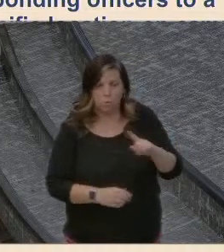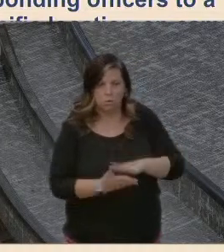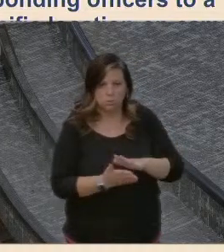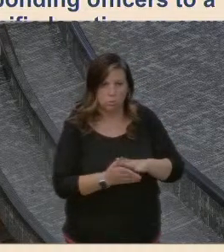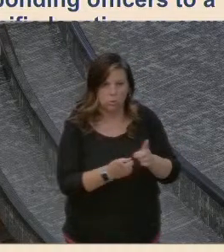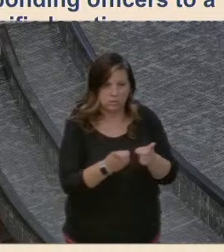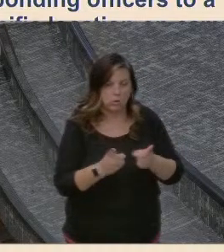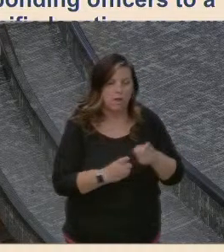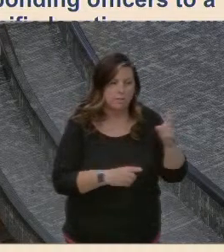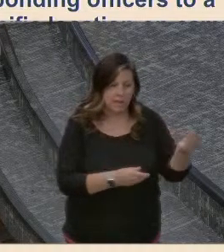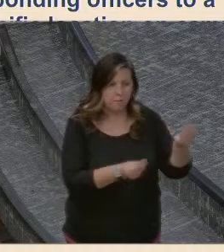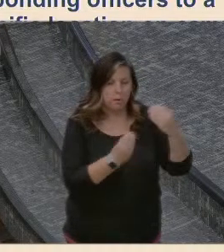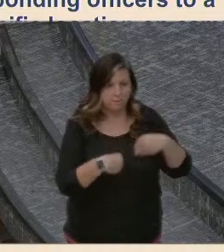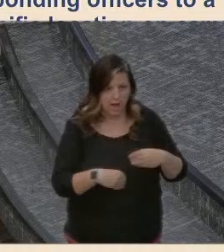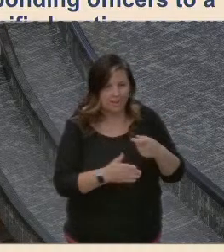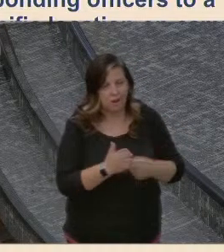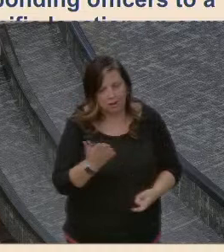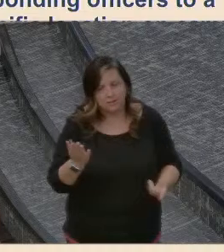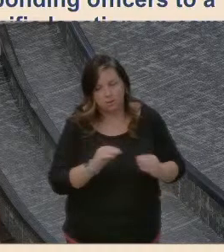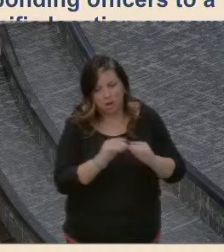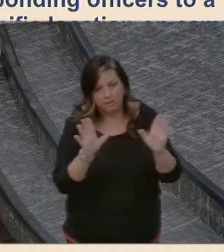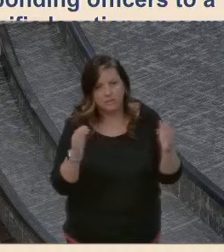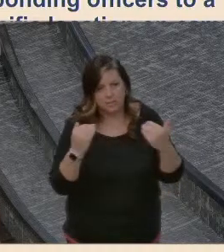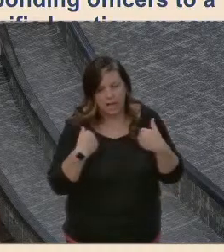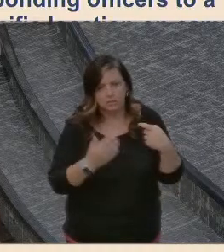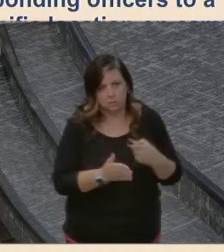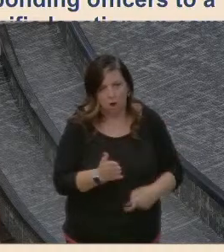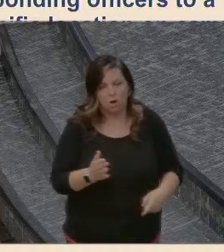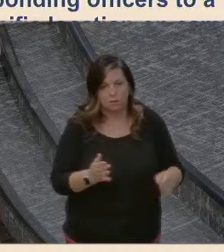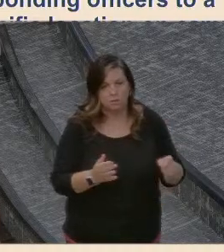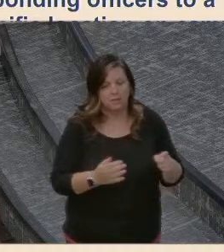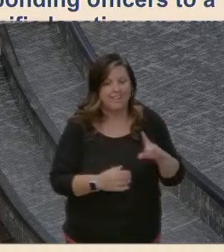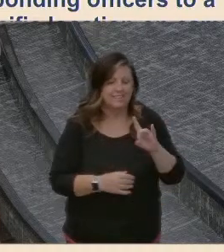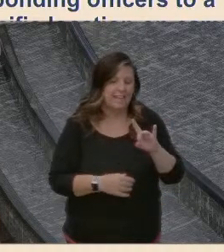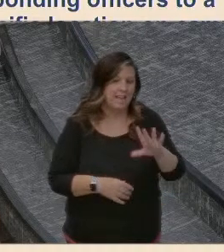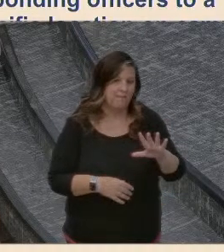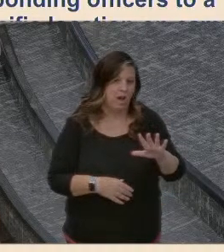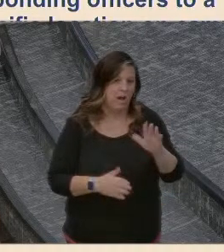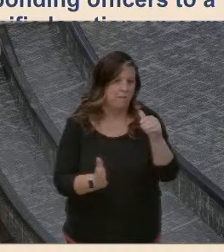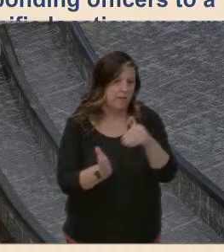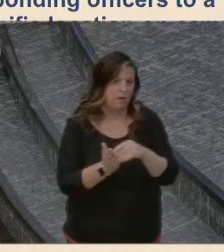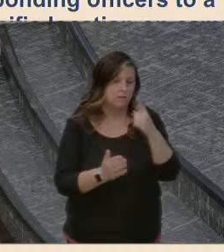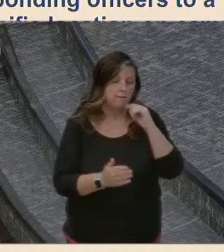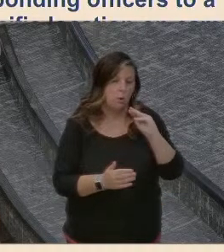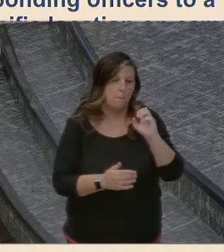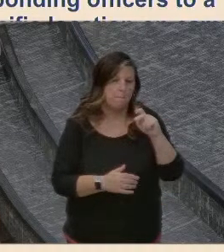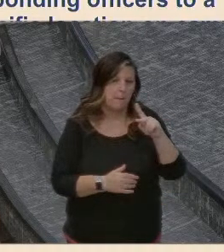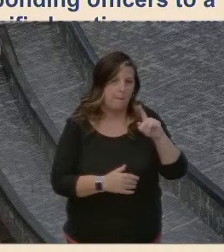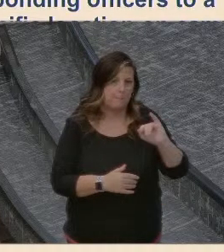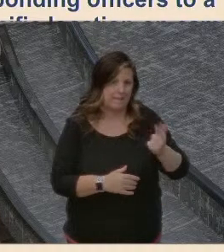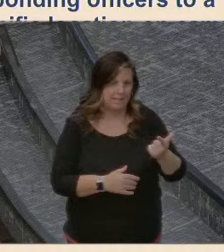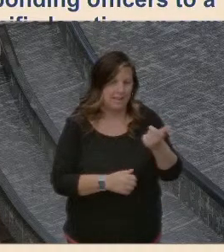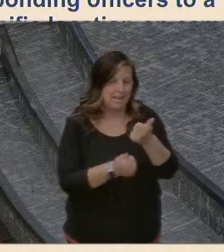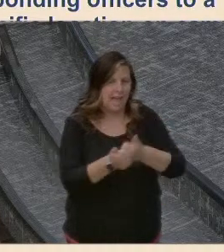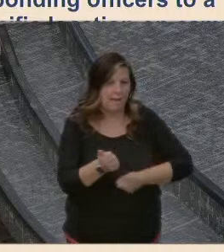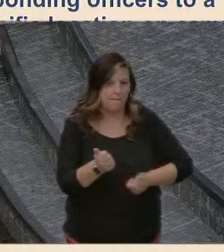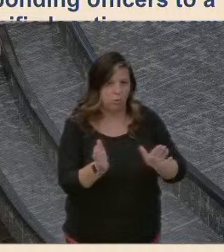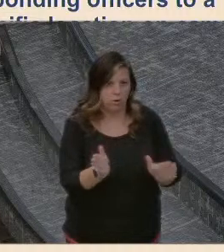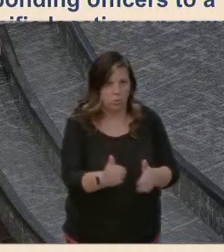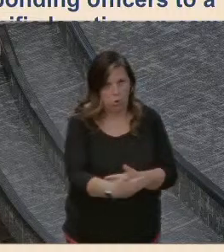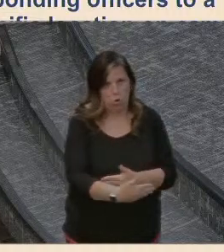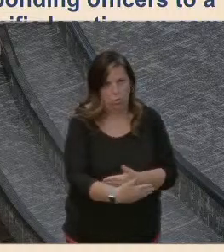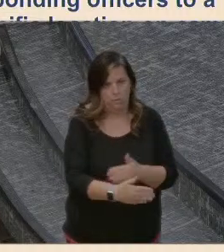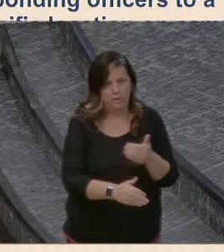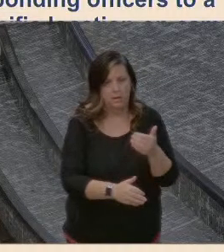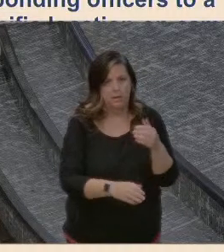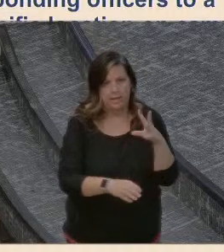cost. Obviously, there's a cost associated with it. $85,000 for mapping every single room in our